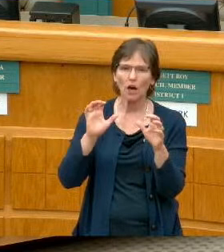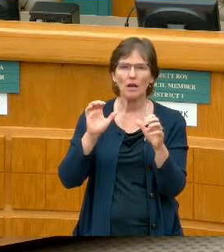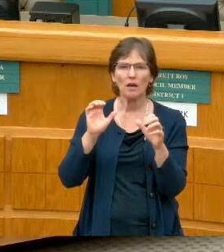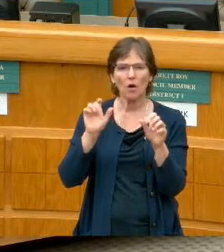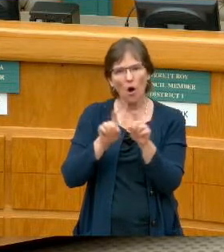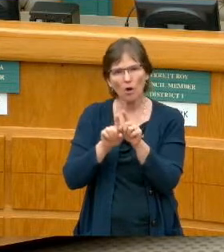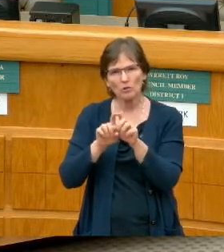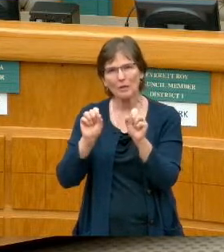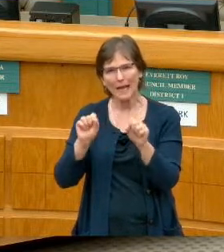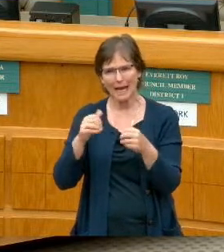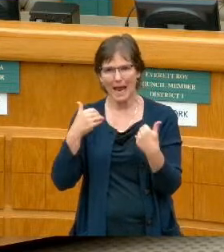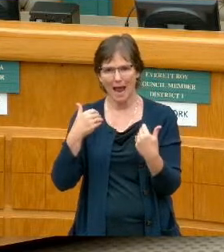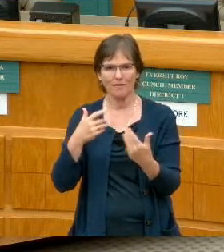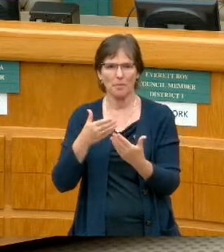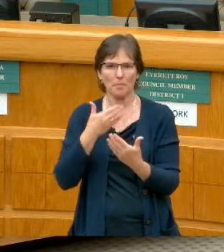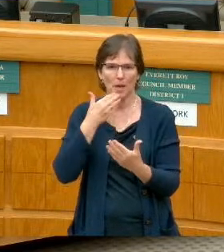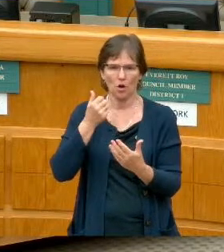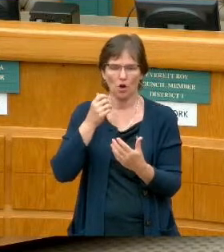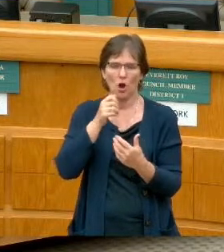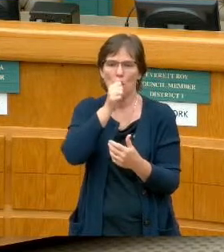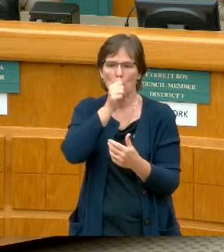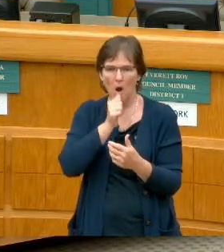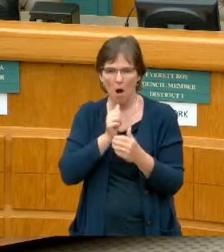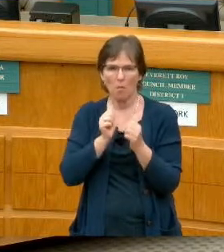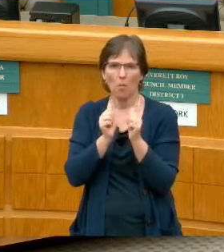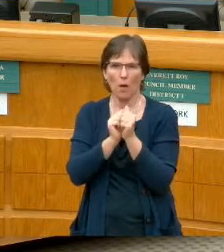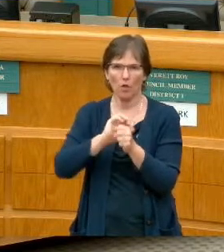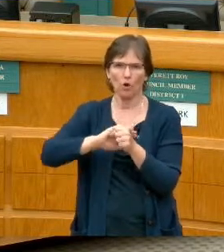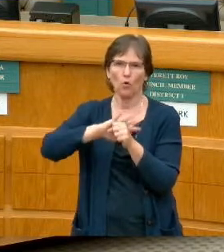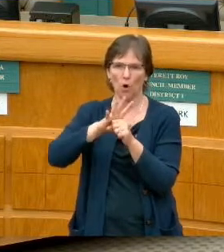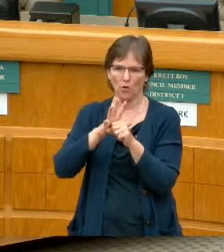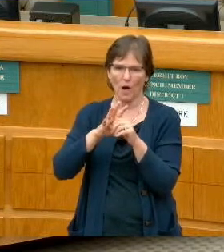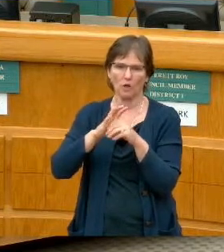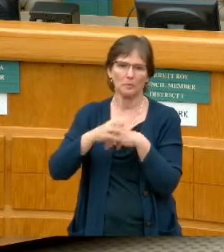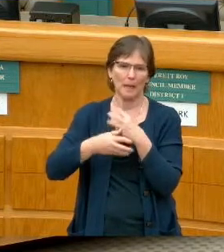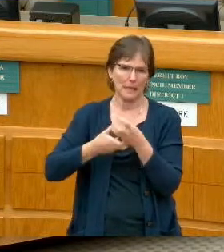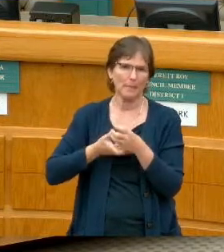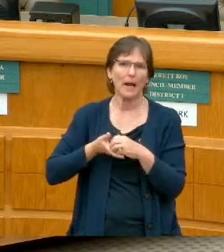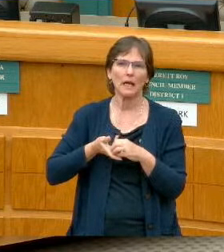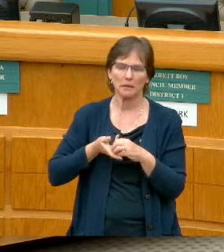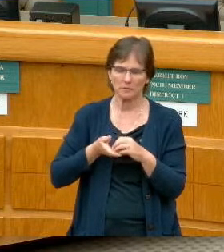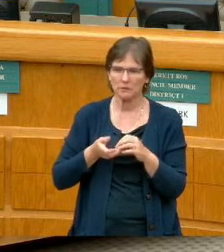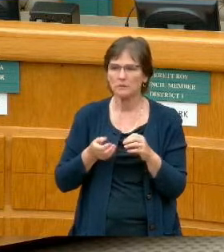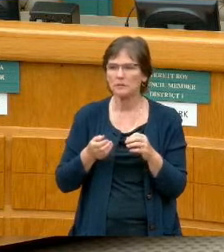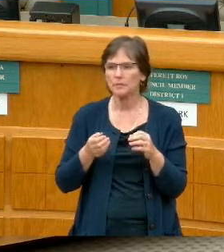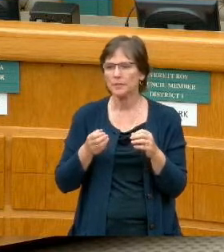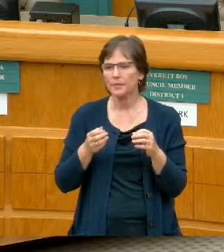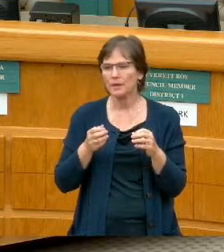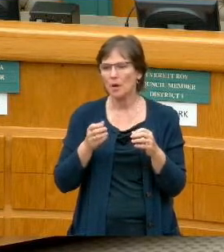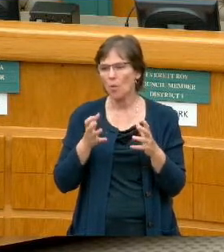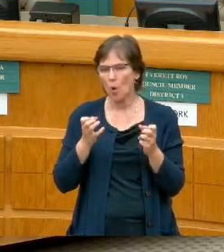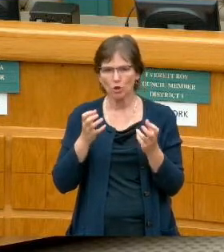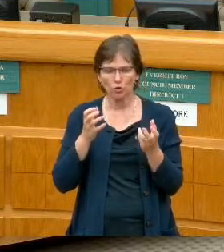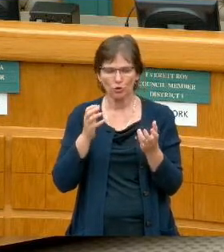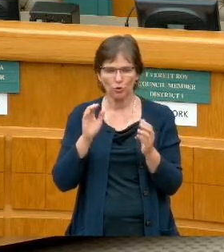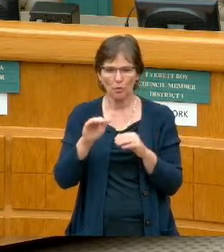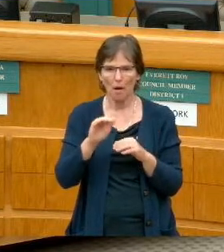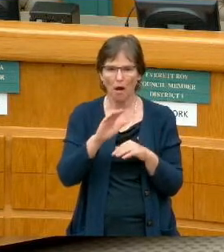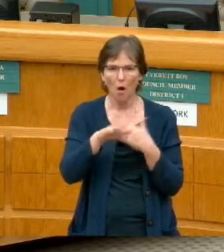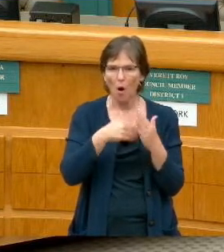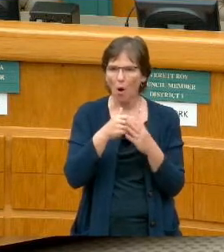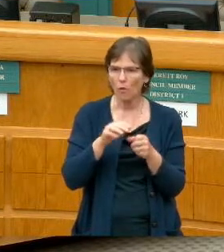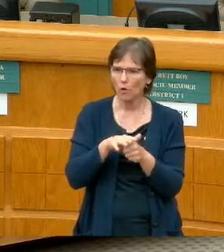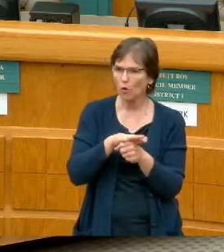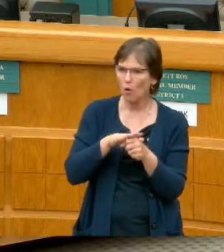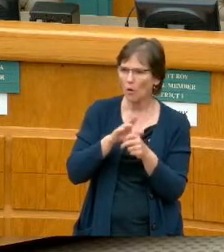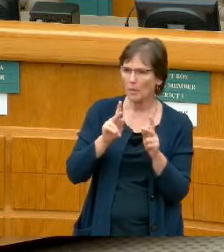all Texans, particularly those here in Nueces County, to heed the guidance of all the medical experts, particularly our own local health authority,